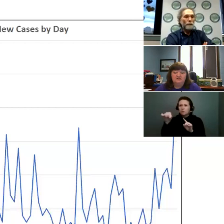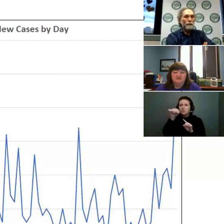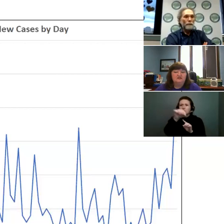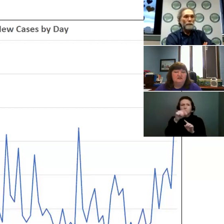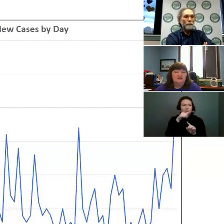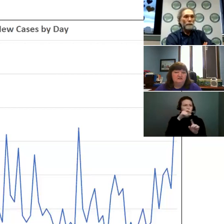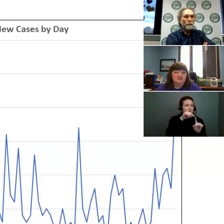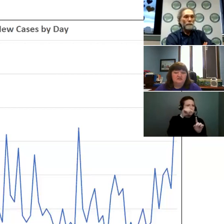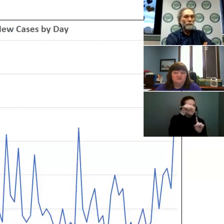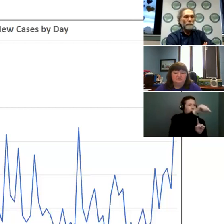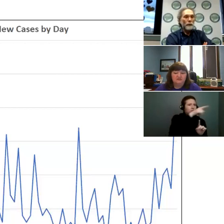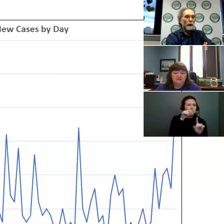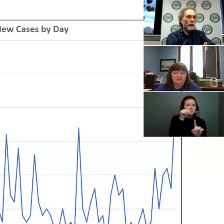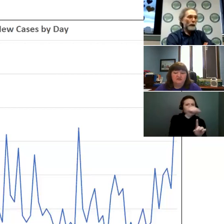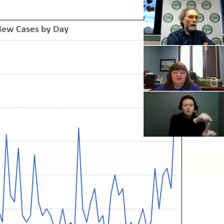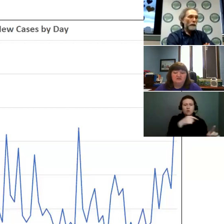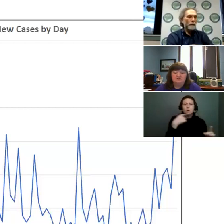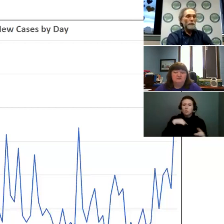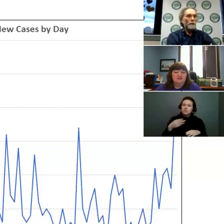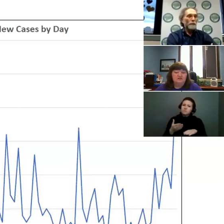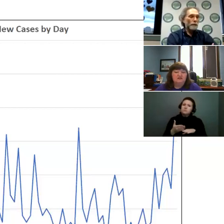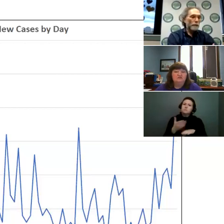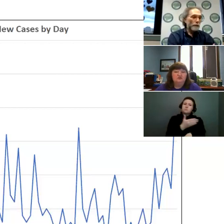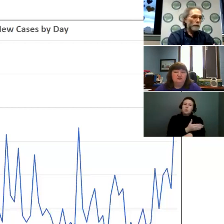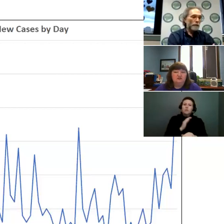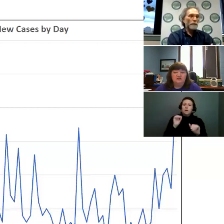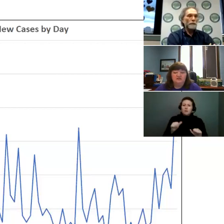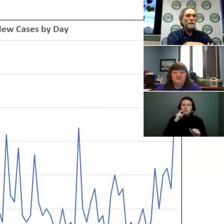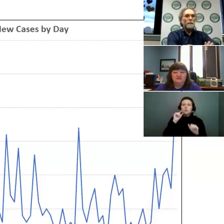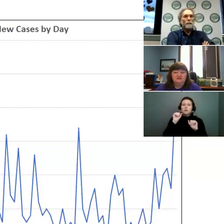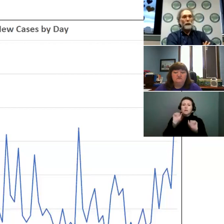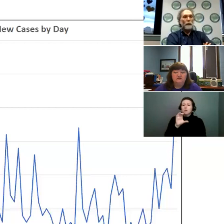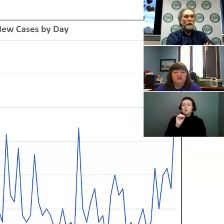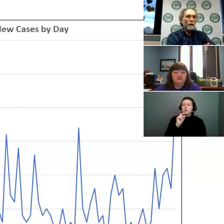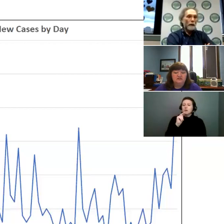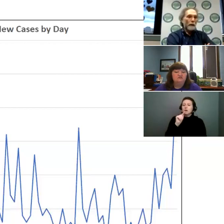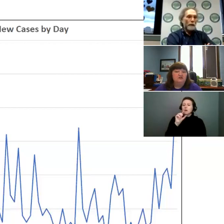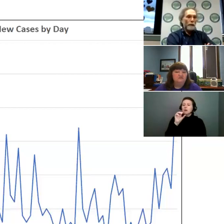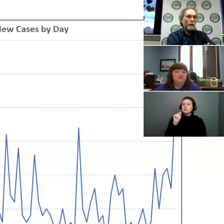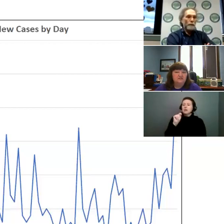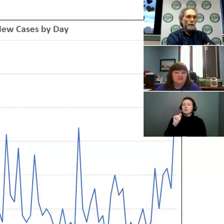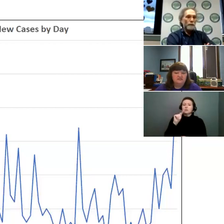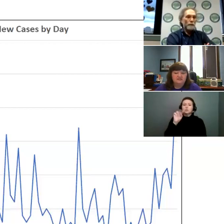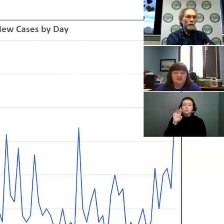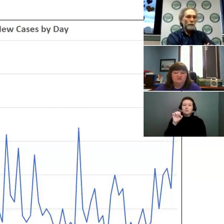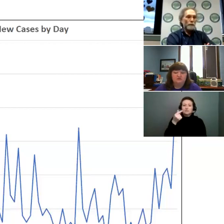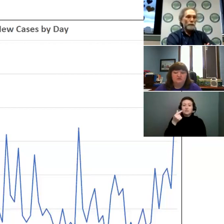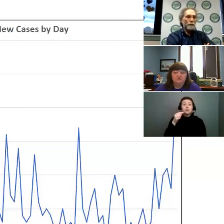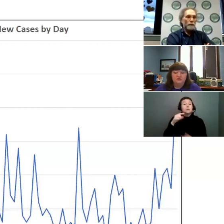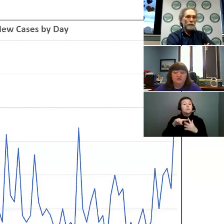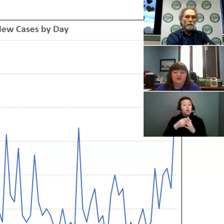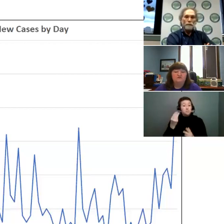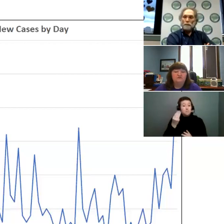significantly increased our contact tracing ability. Starting Monday, a community-based COVID-19 drive-through testing site